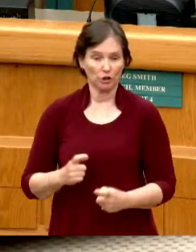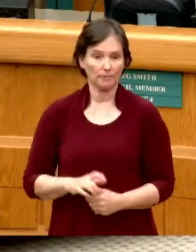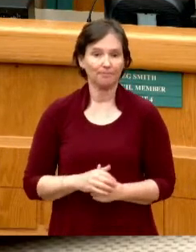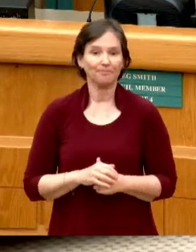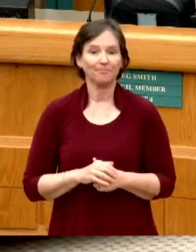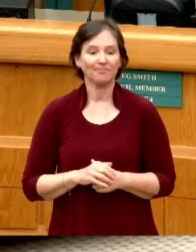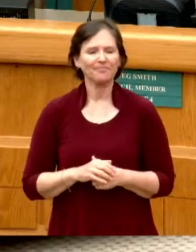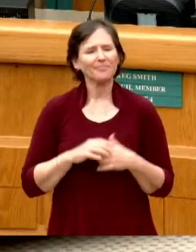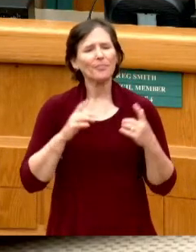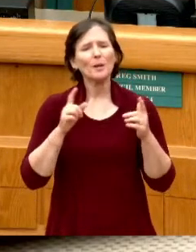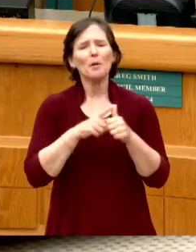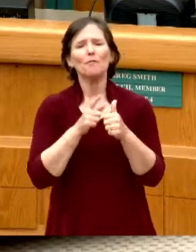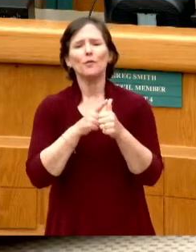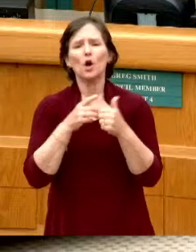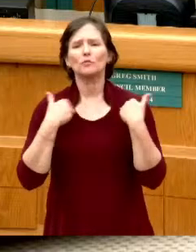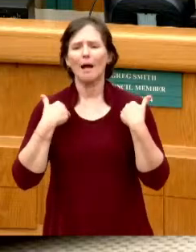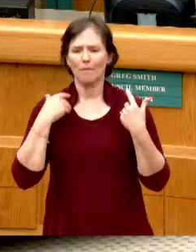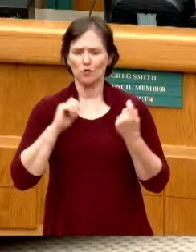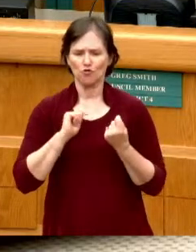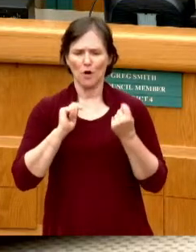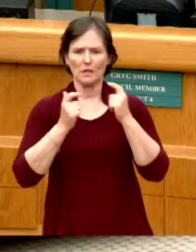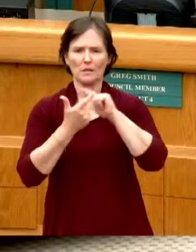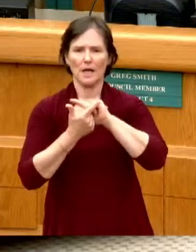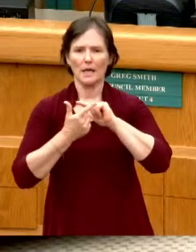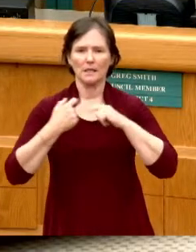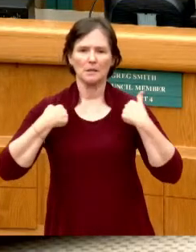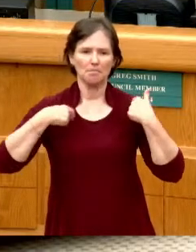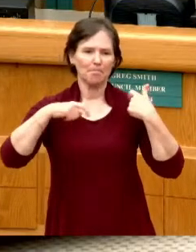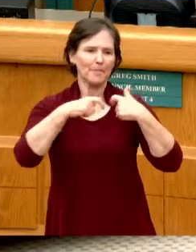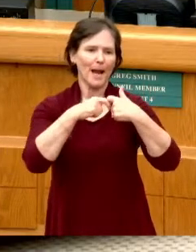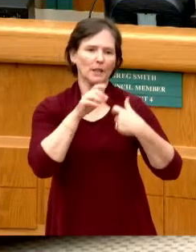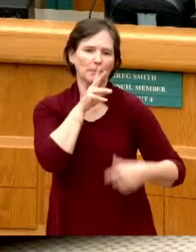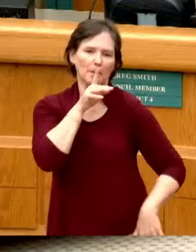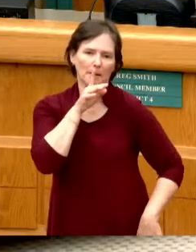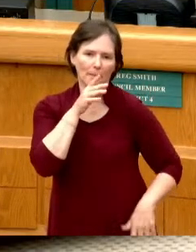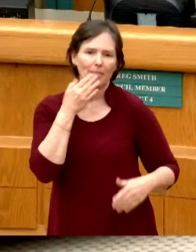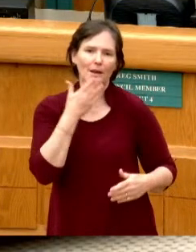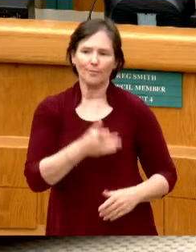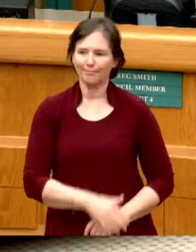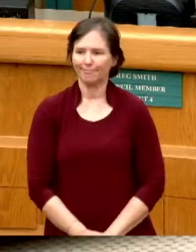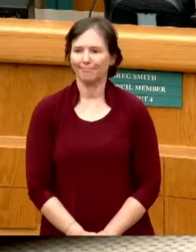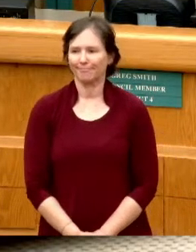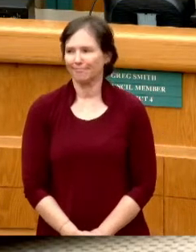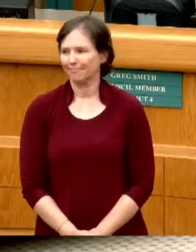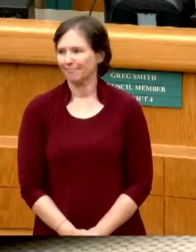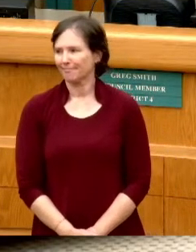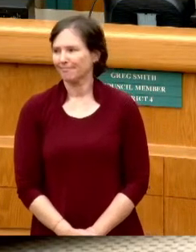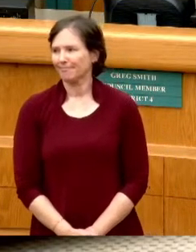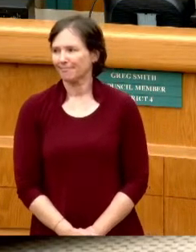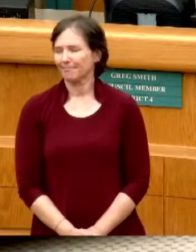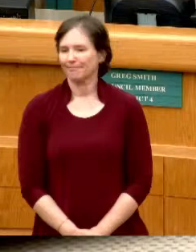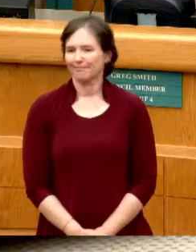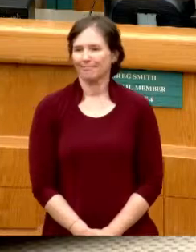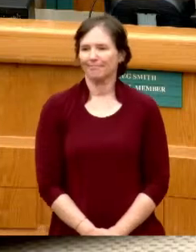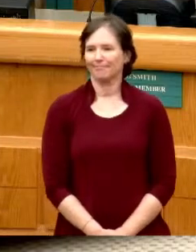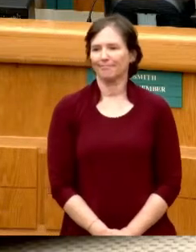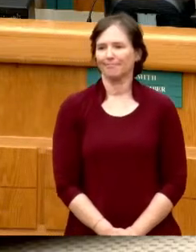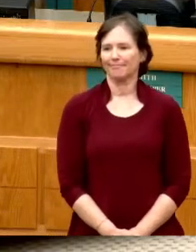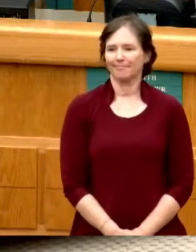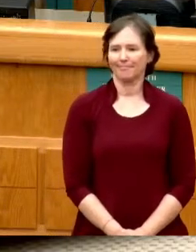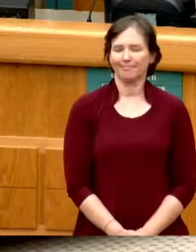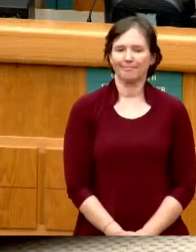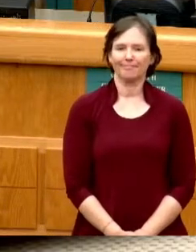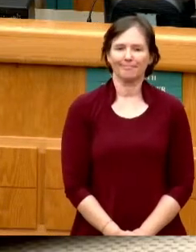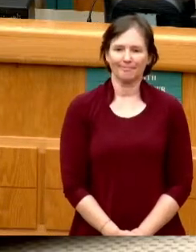Mañana miércoles 20 de enero del 2021 no habrá clínica de vacunación contra el COVID-19. El cargamento de la vacuna proveniente del estado aún